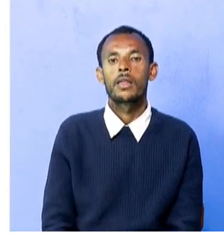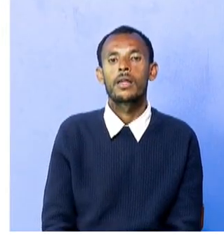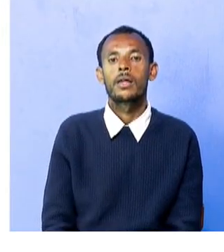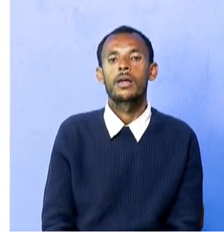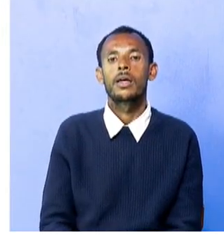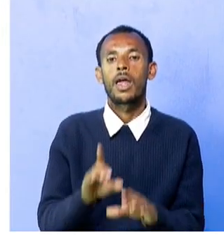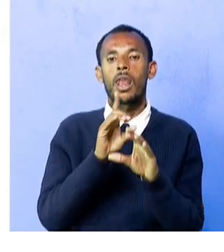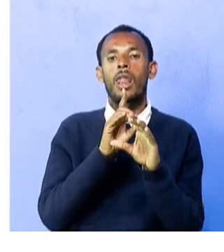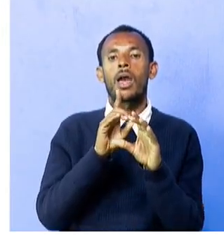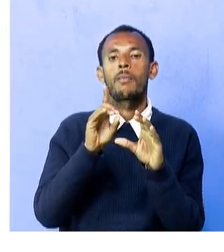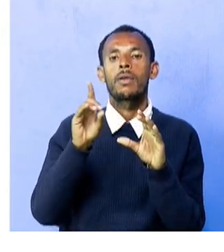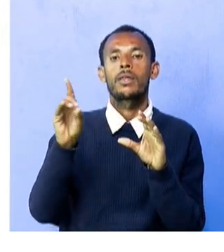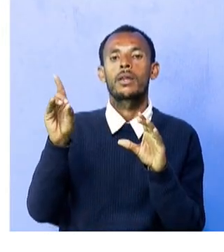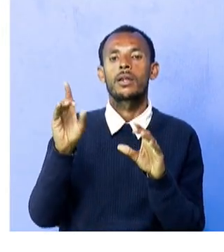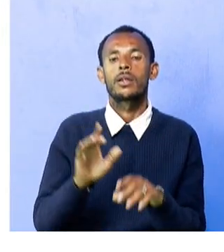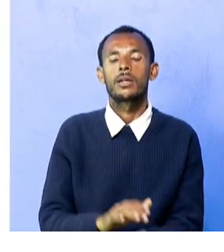diameter.